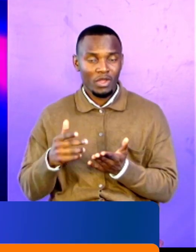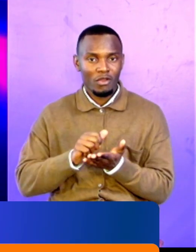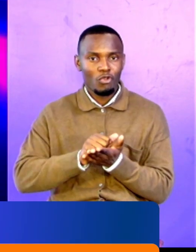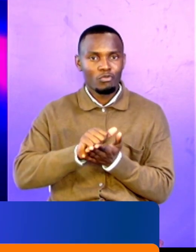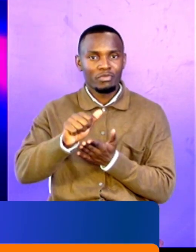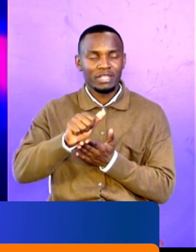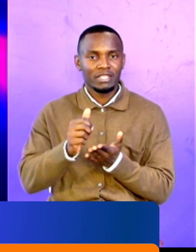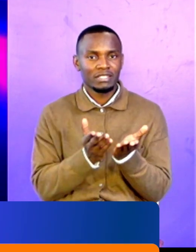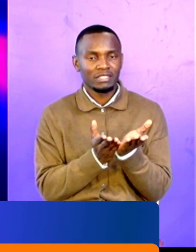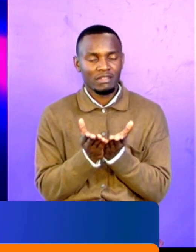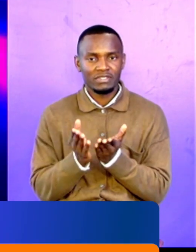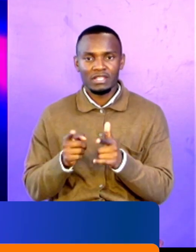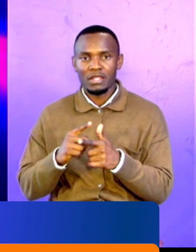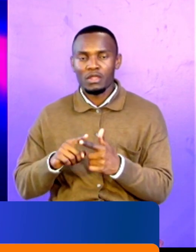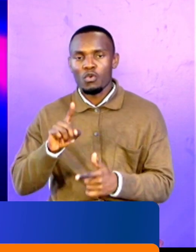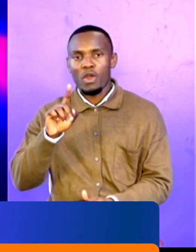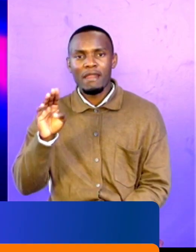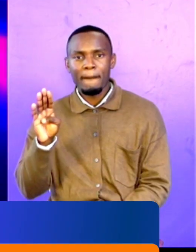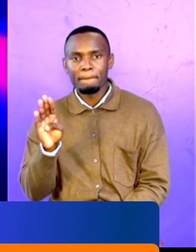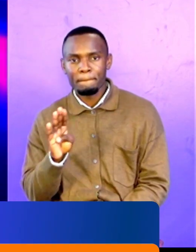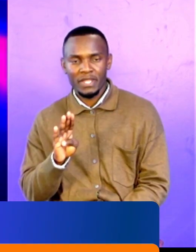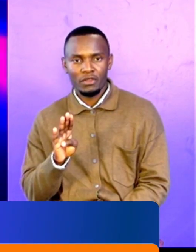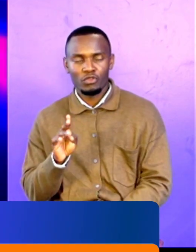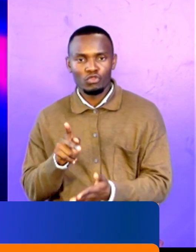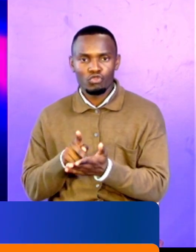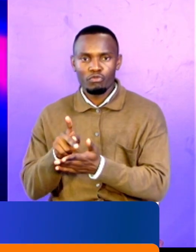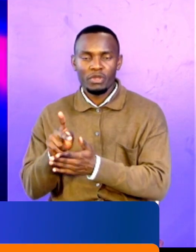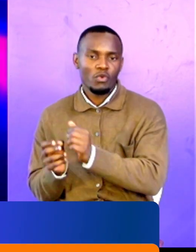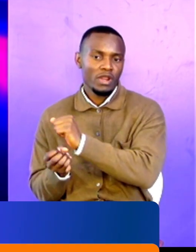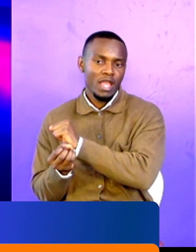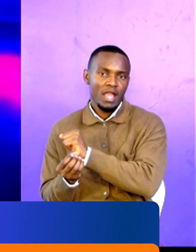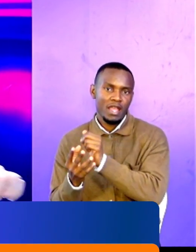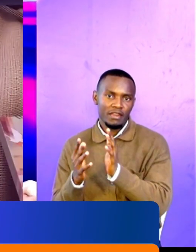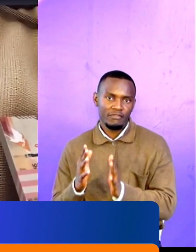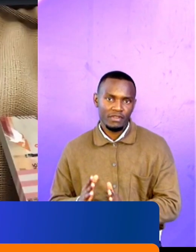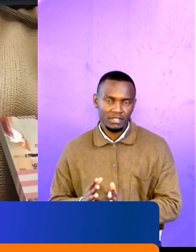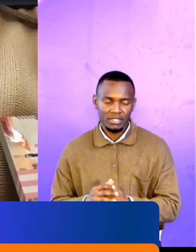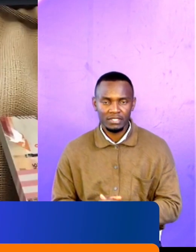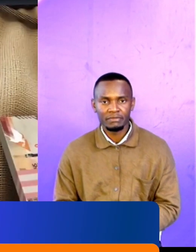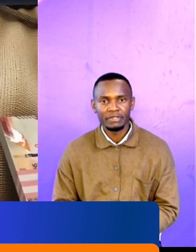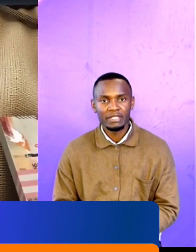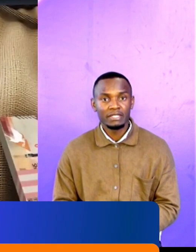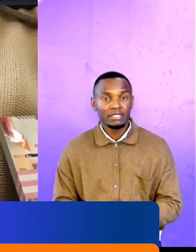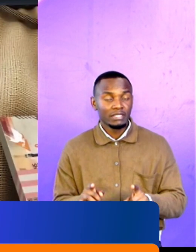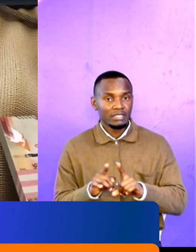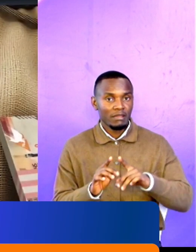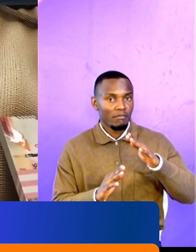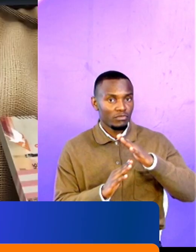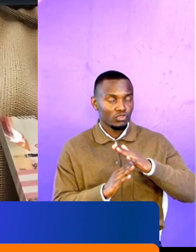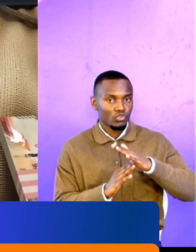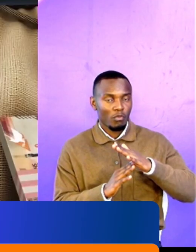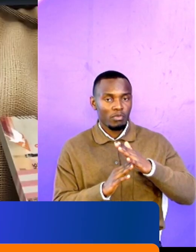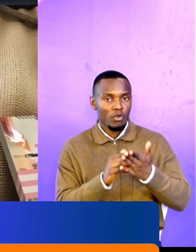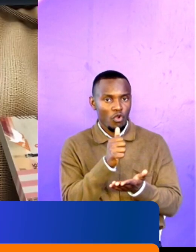1 billion on advisors. Now, these are the full details to the story. The executive office of the president spent an